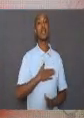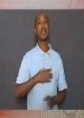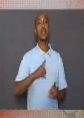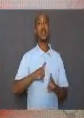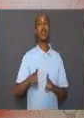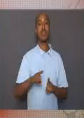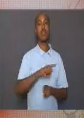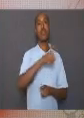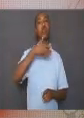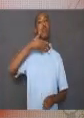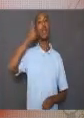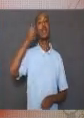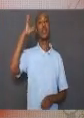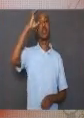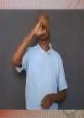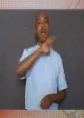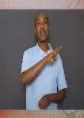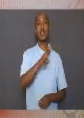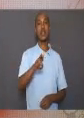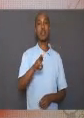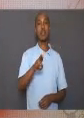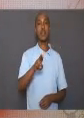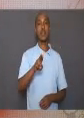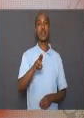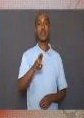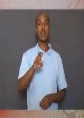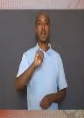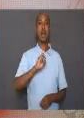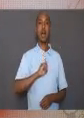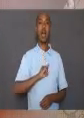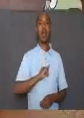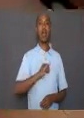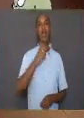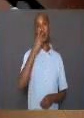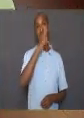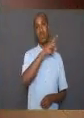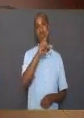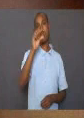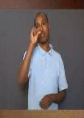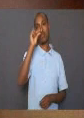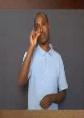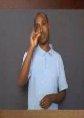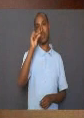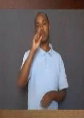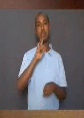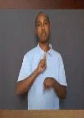to define them, and I will see you in a few minutes.